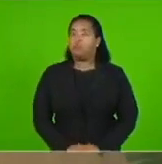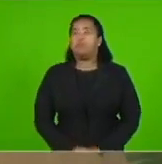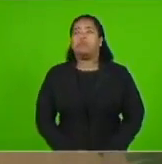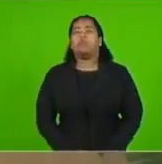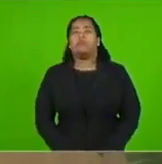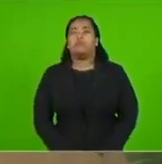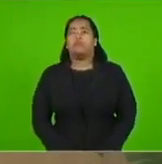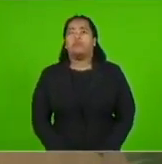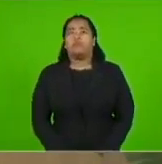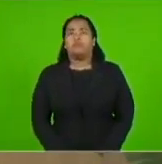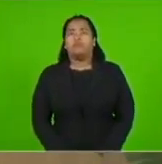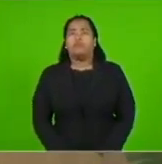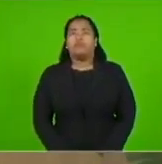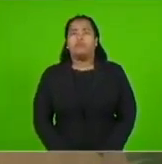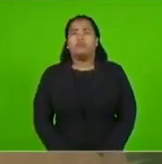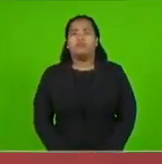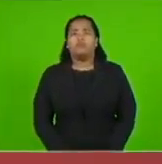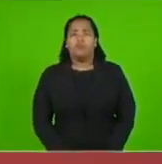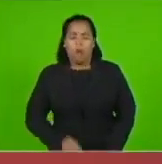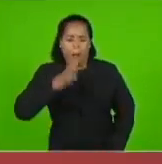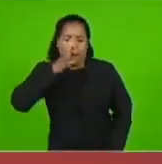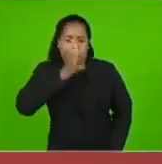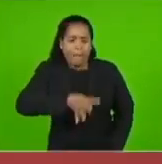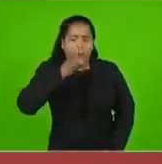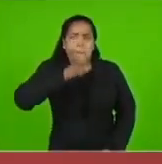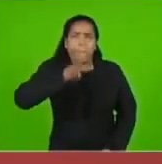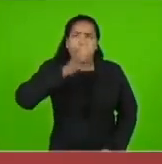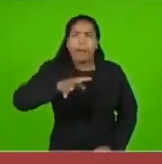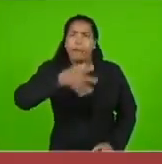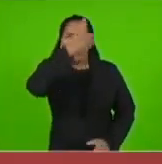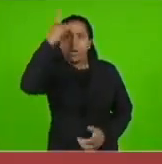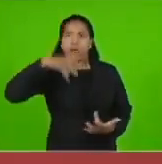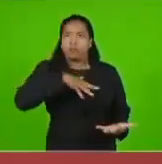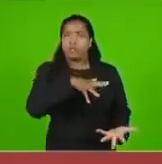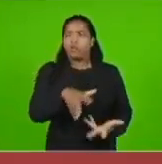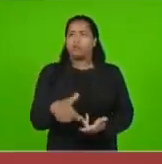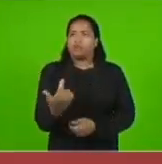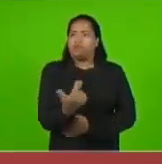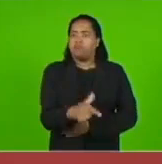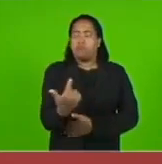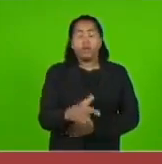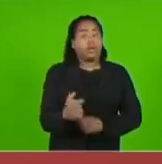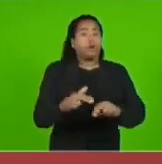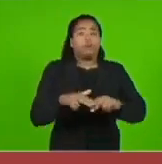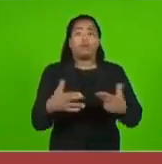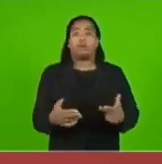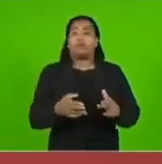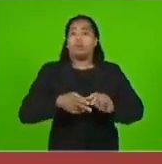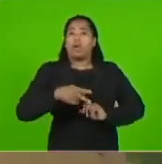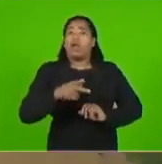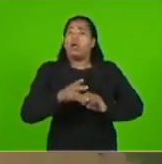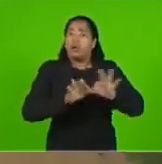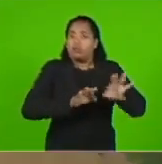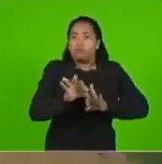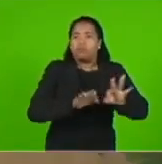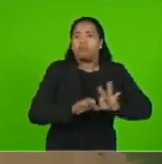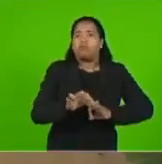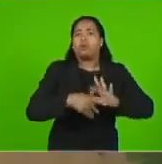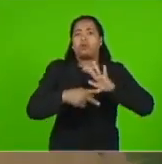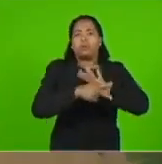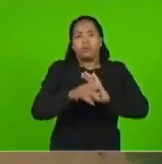no punishment, because for as long as the church is present, there is not going to be punishment upon the world, because there is a project from